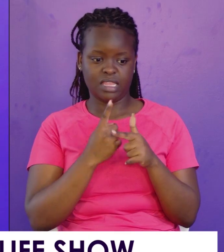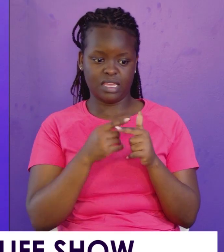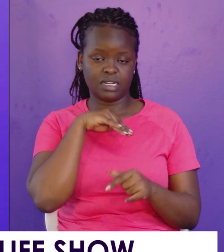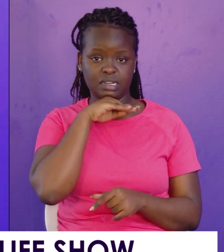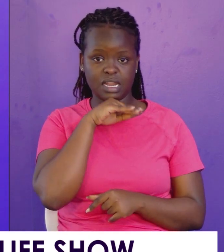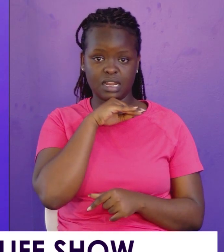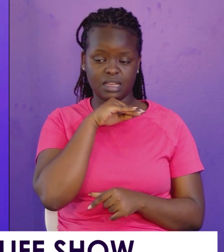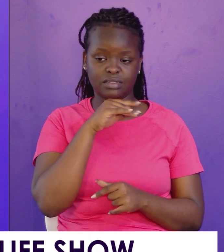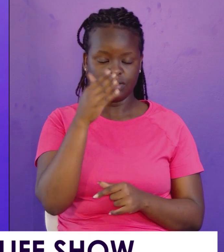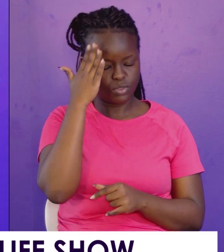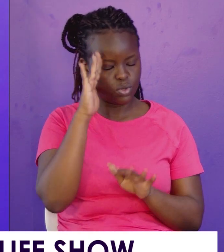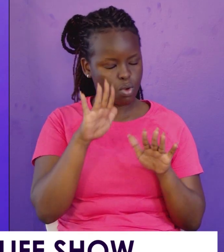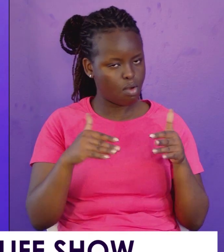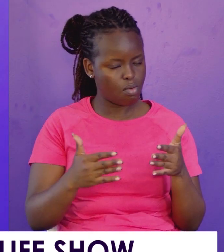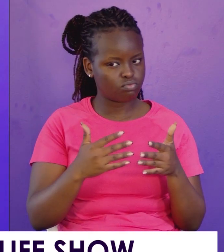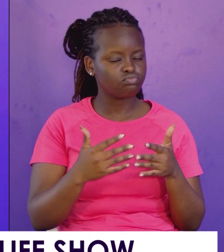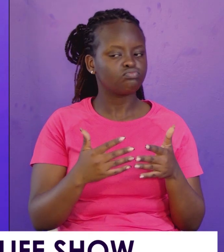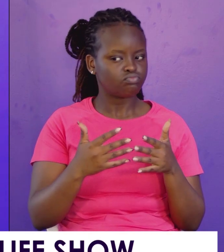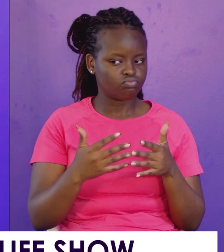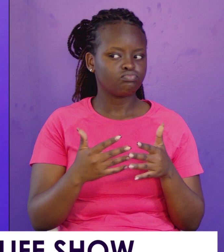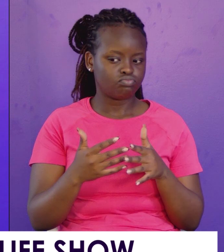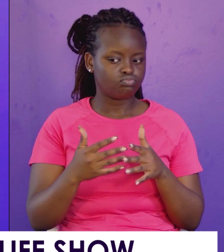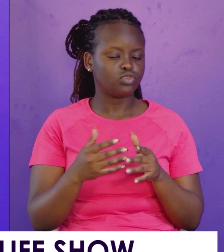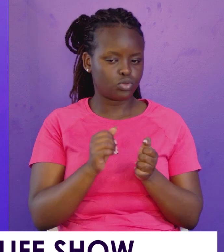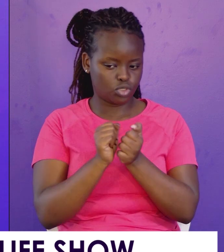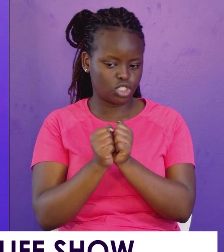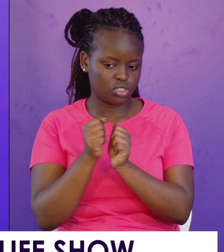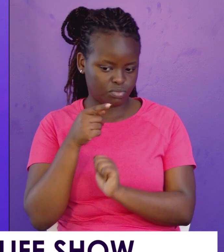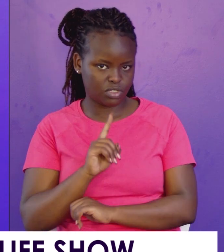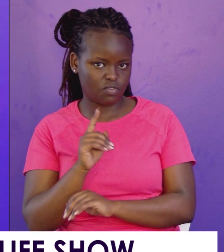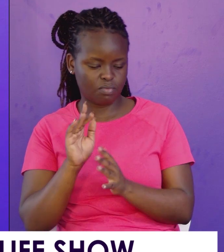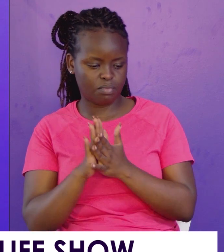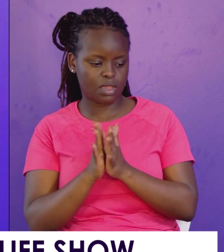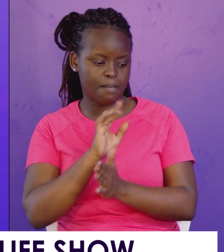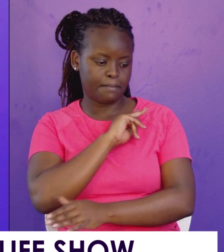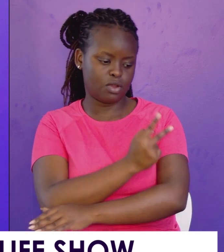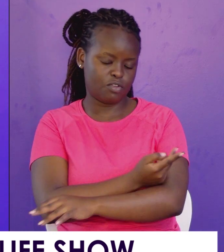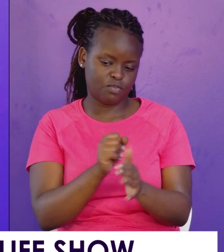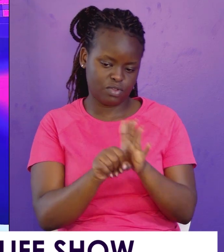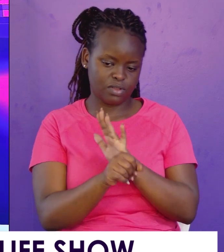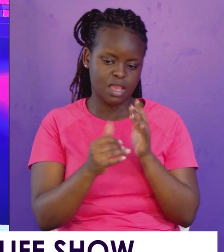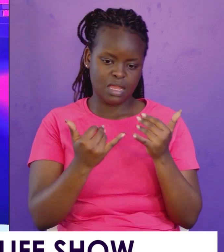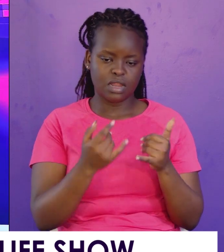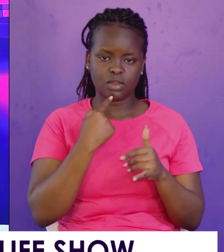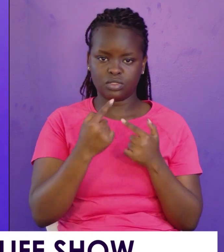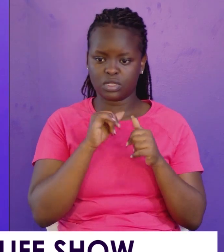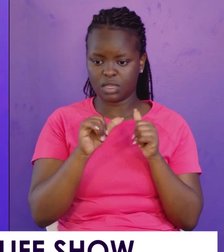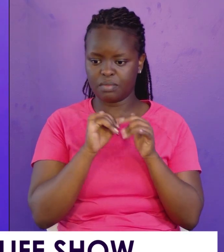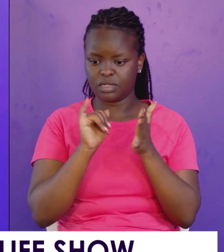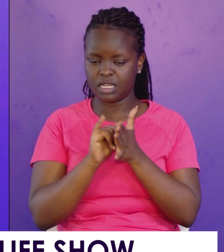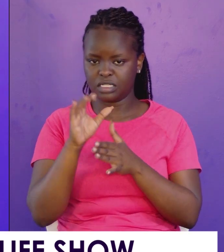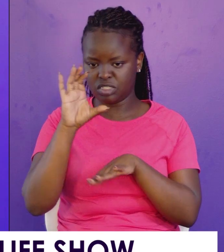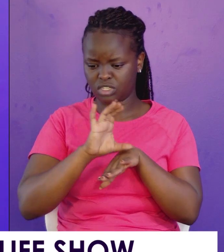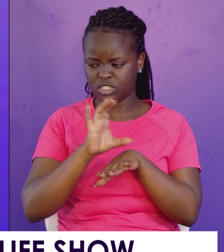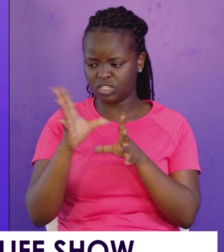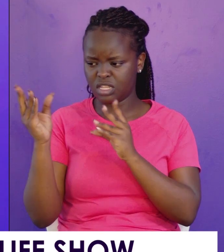of the crowd and knew how to position himself to become a very powerful person. Now that you're and talking never about meant. that, I attended a church somewhere in